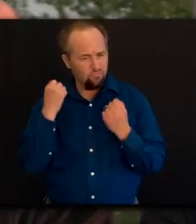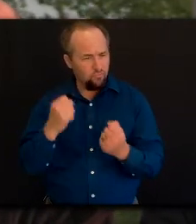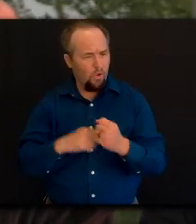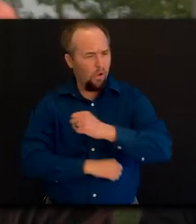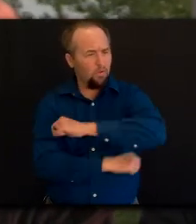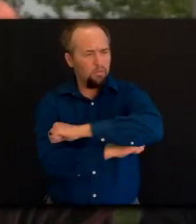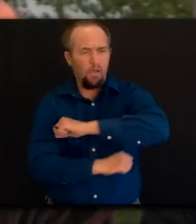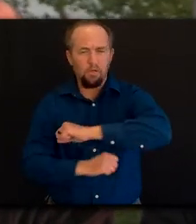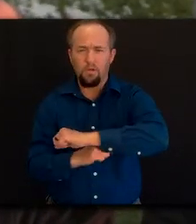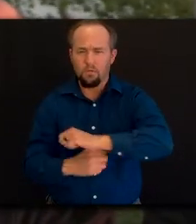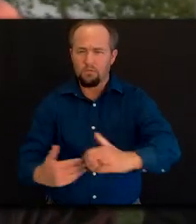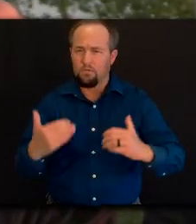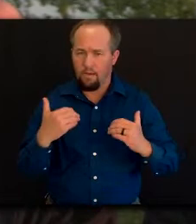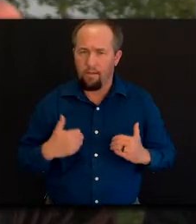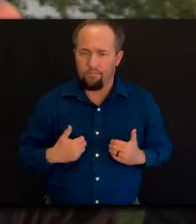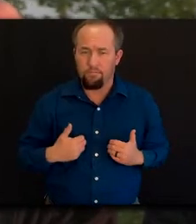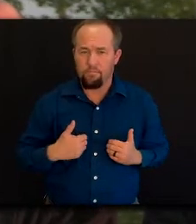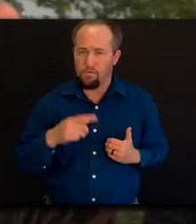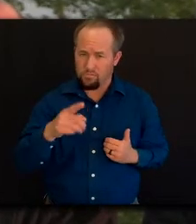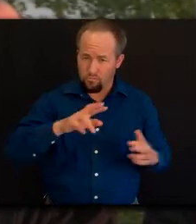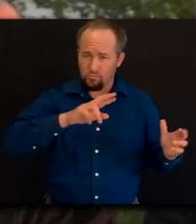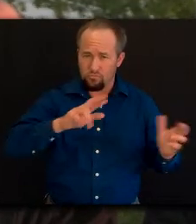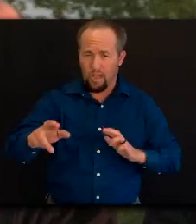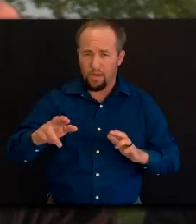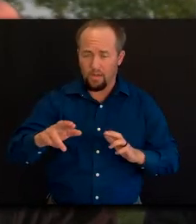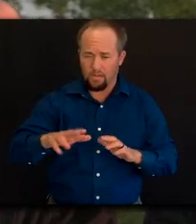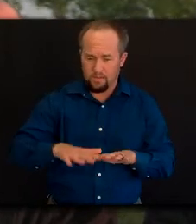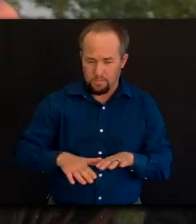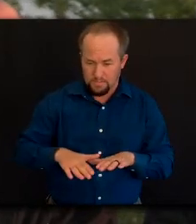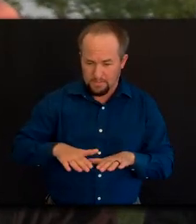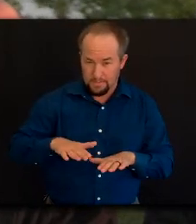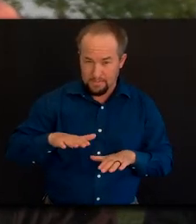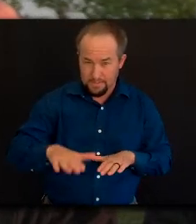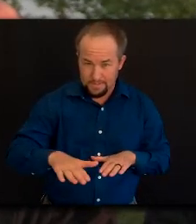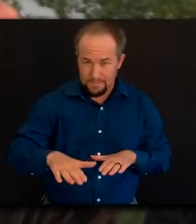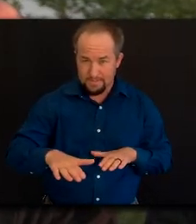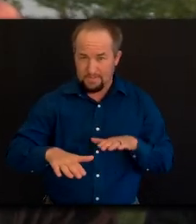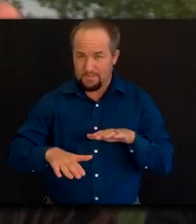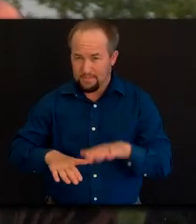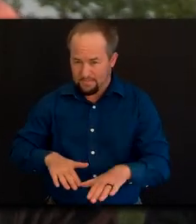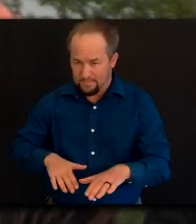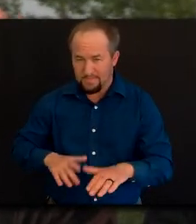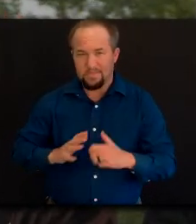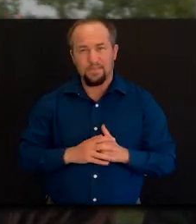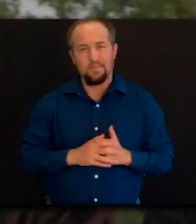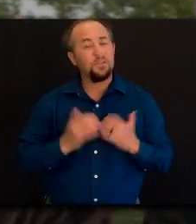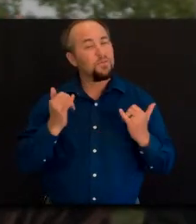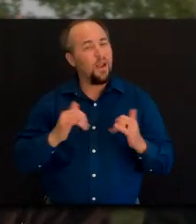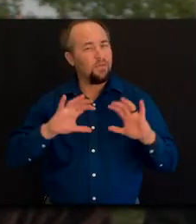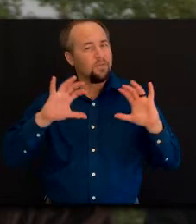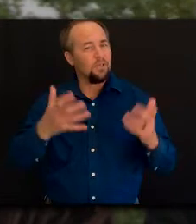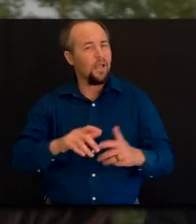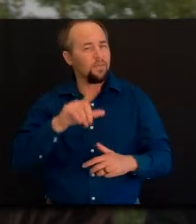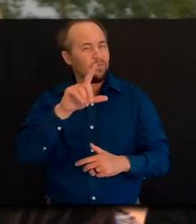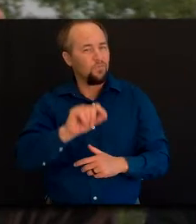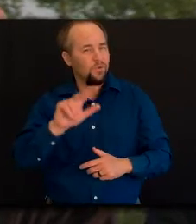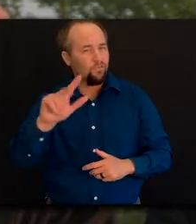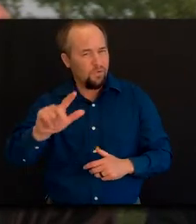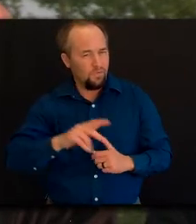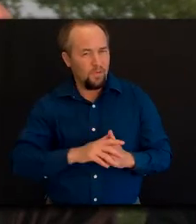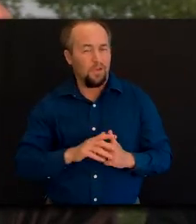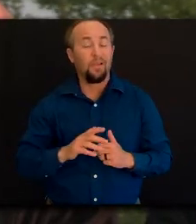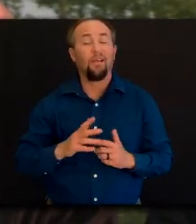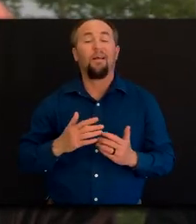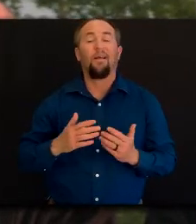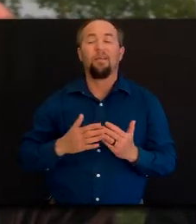are more than ready to inch your toes across the finish line. So here's to the class of 2023 and our